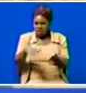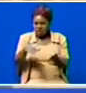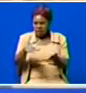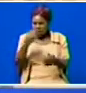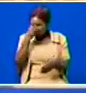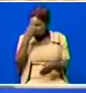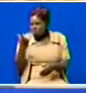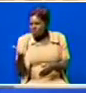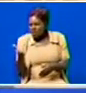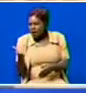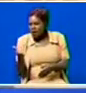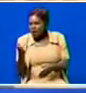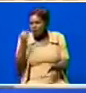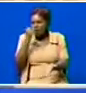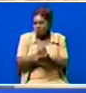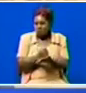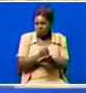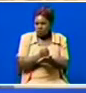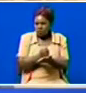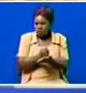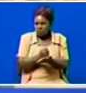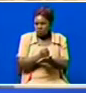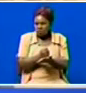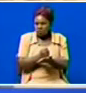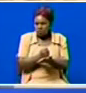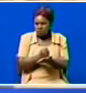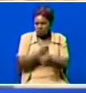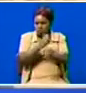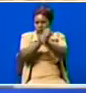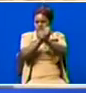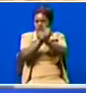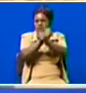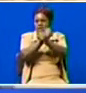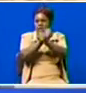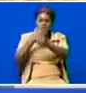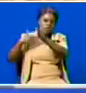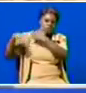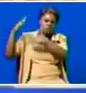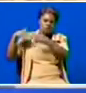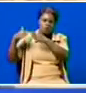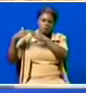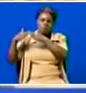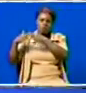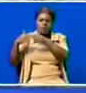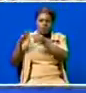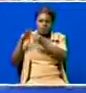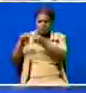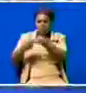Deputy President is, within the office, will come and sprinkle holy water to protect him from the history of destruction of